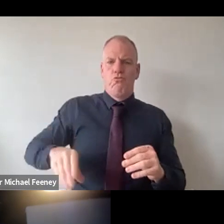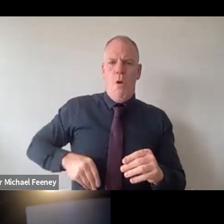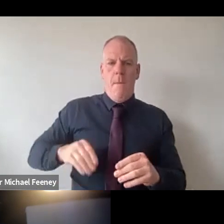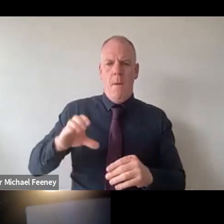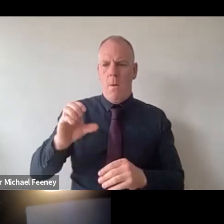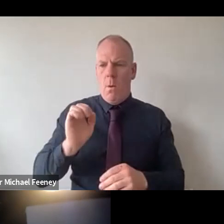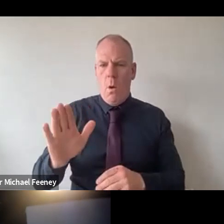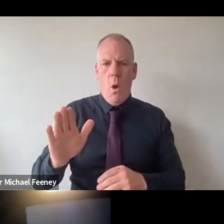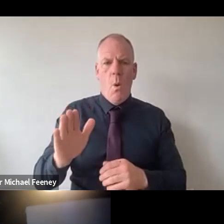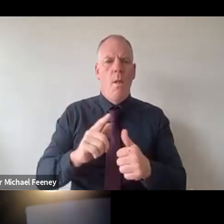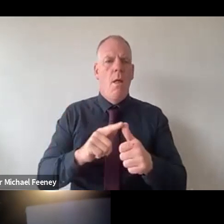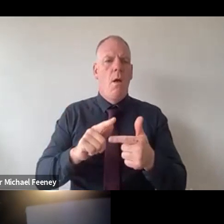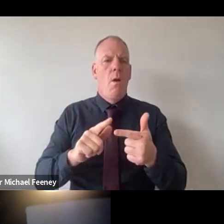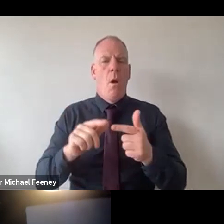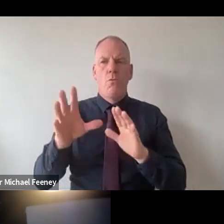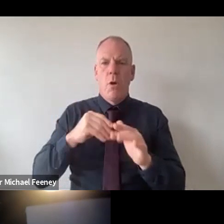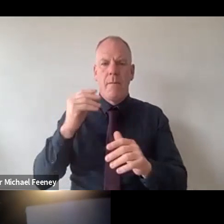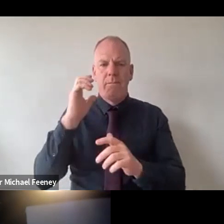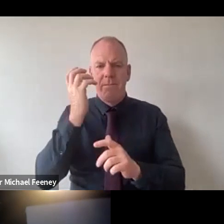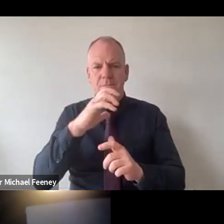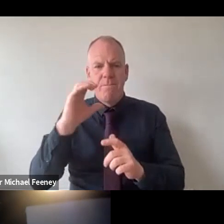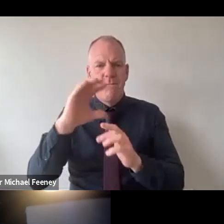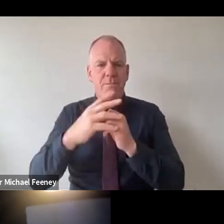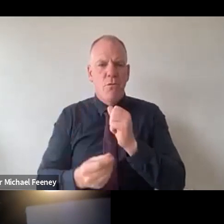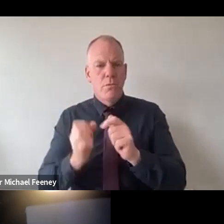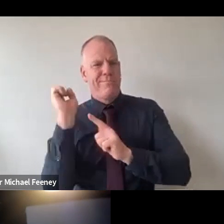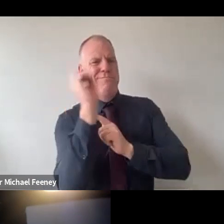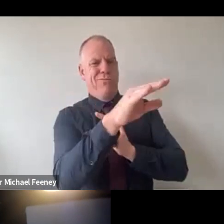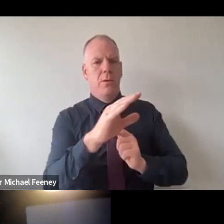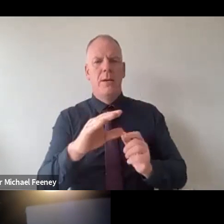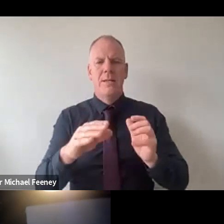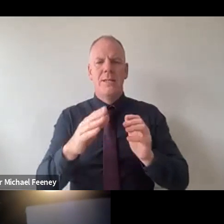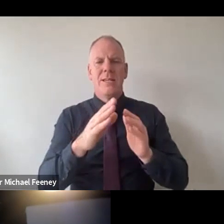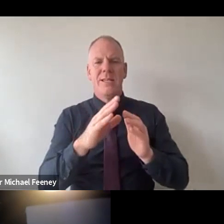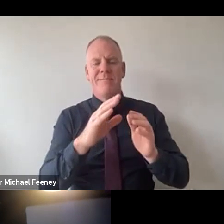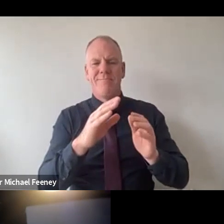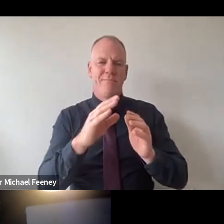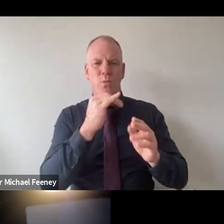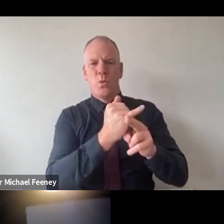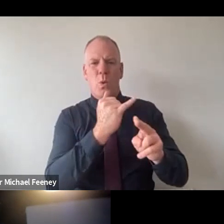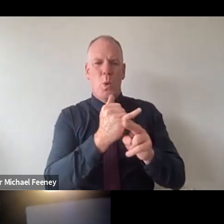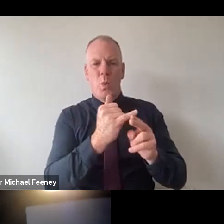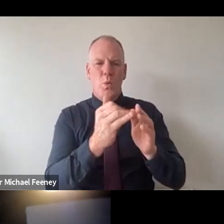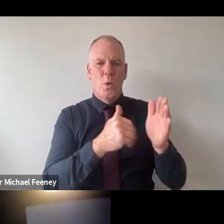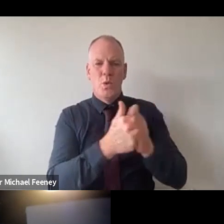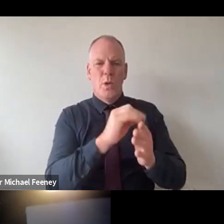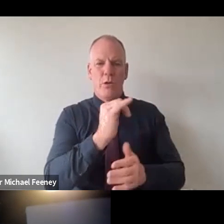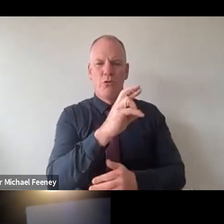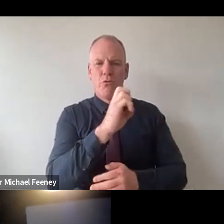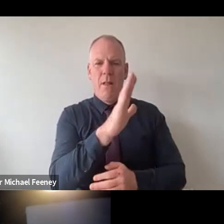coal or robbing from an orchard, and people were sent away to the industrial schools. And as I was growing up, all the generation before